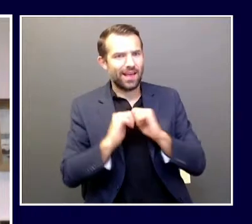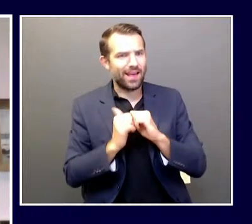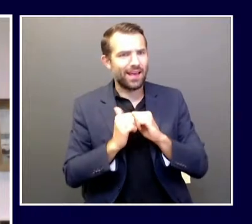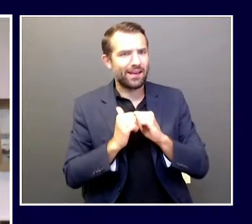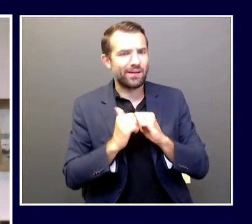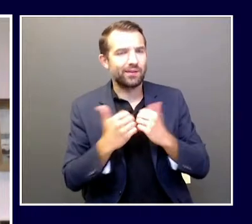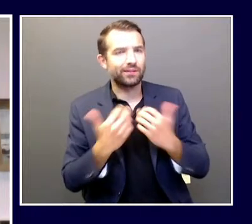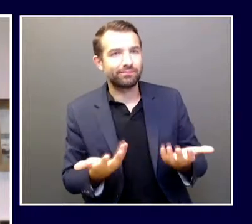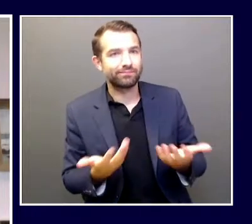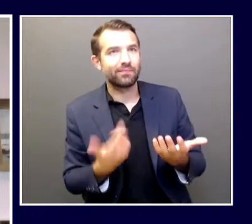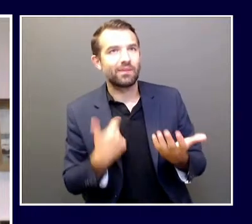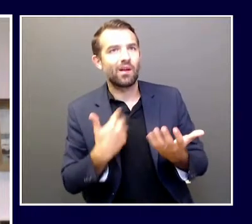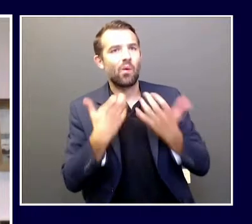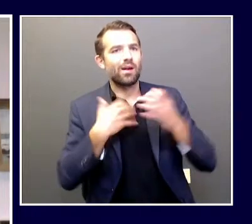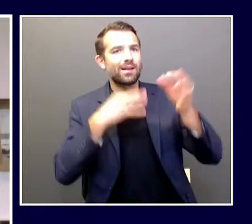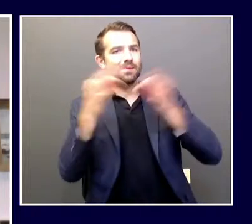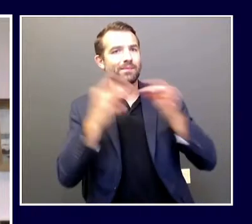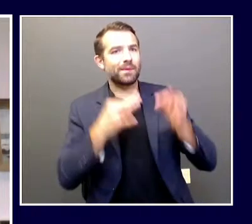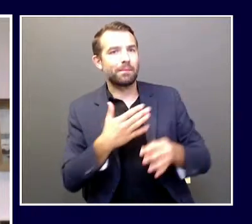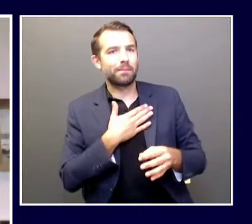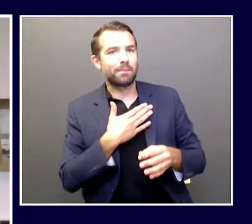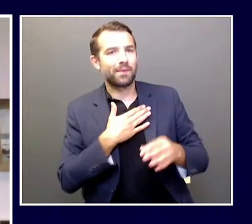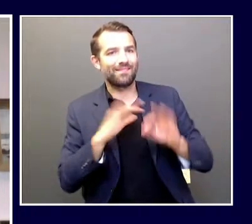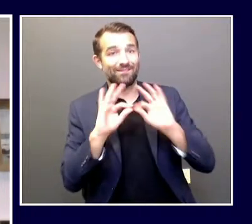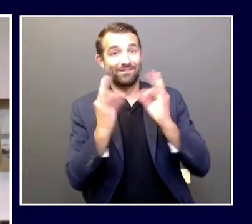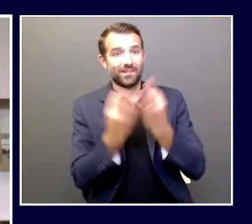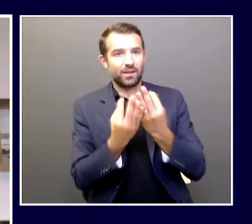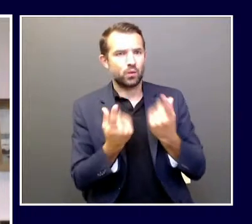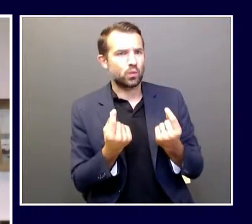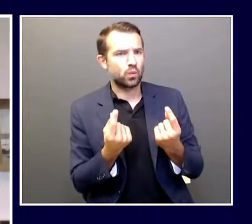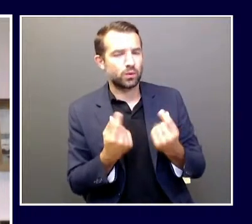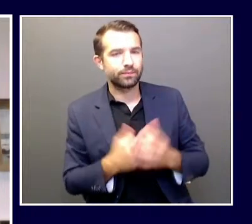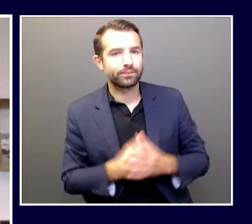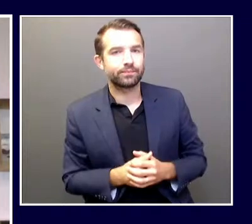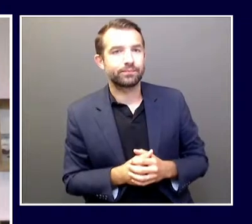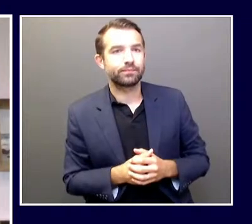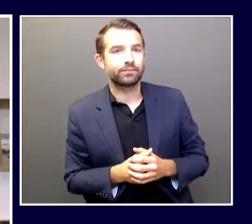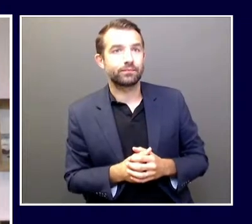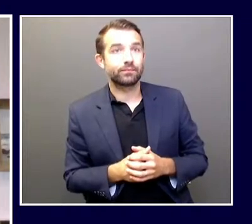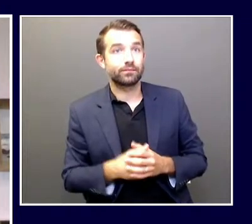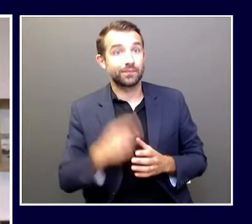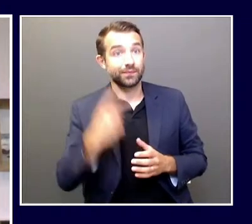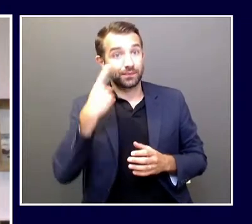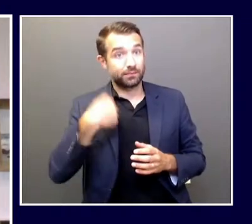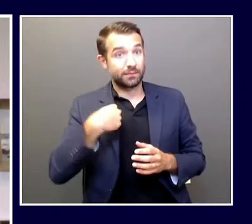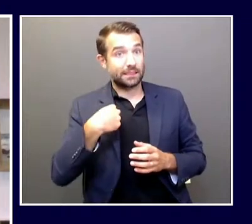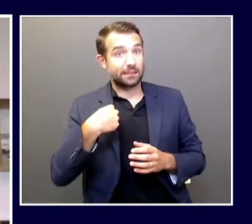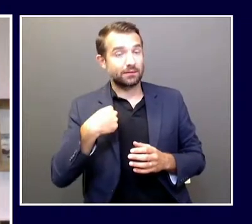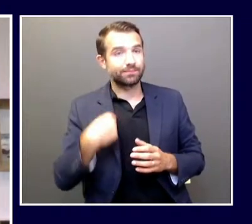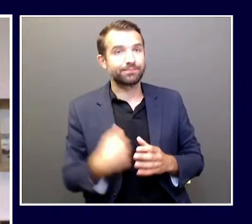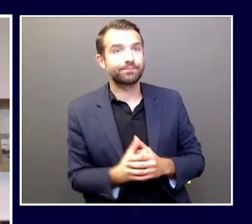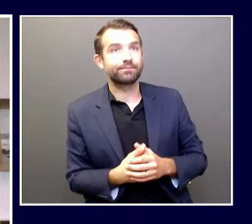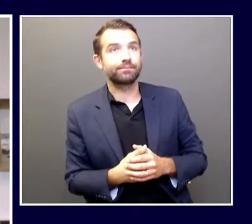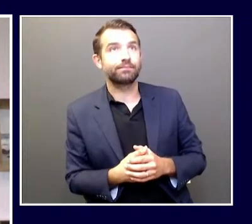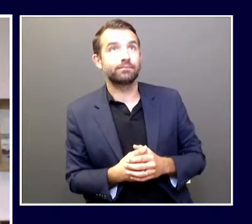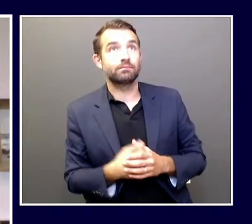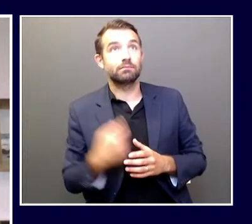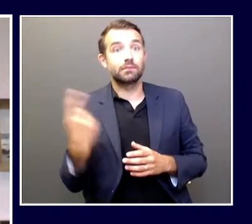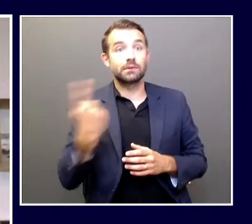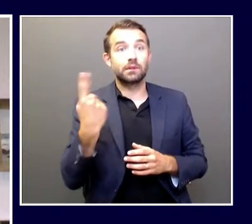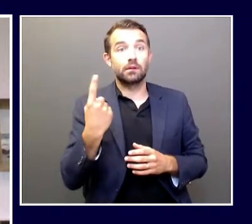those activities. And for us, choosing what activities you participate in and which ones you